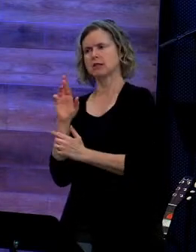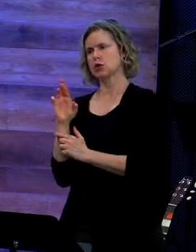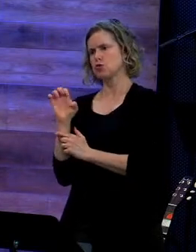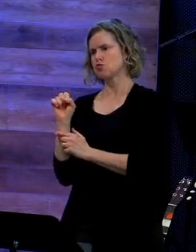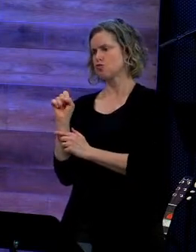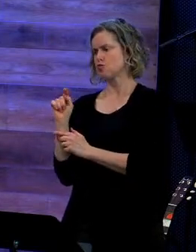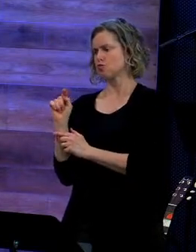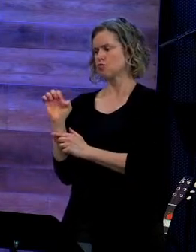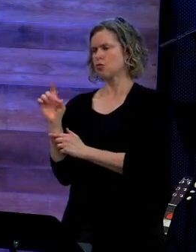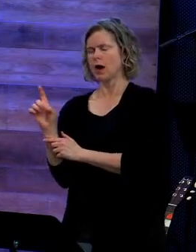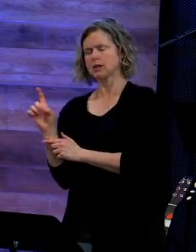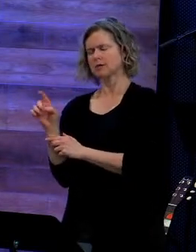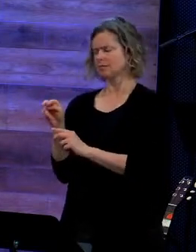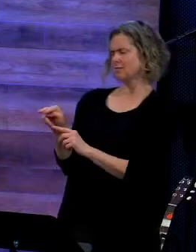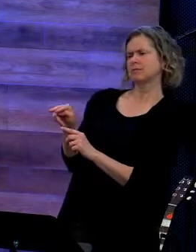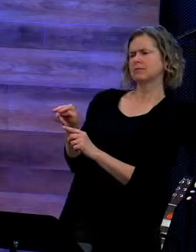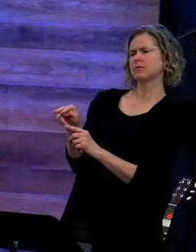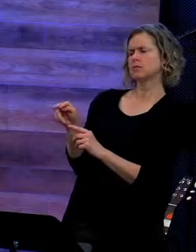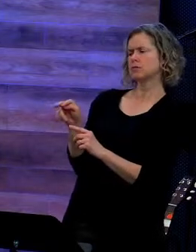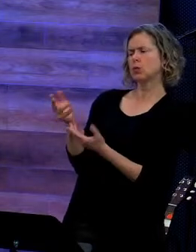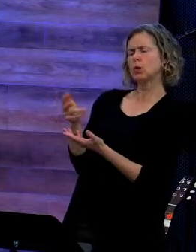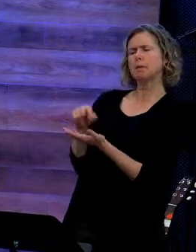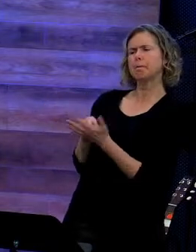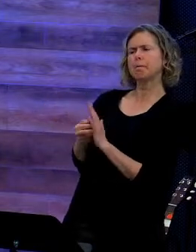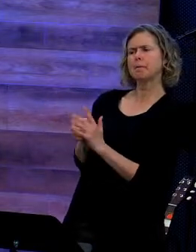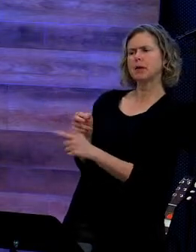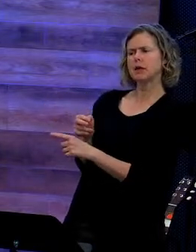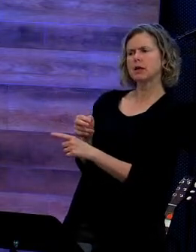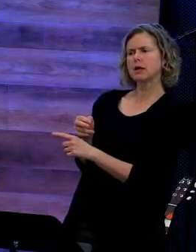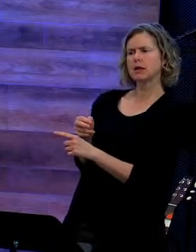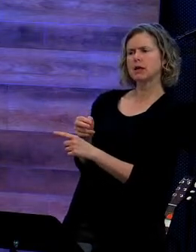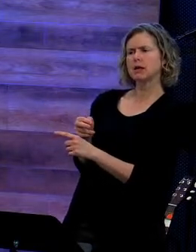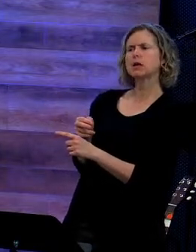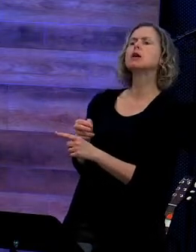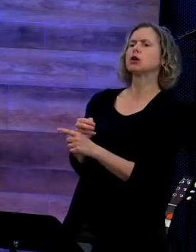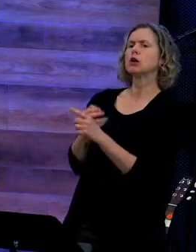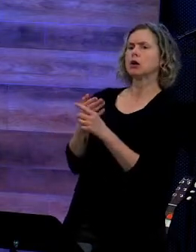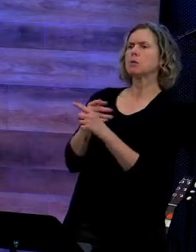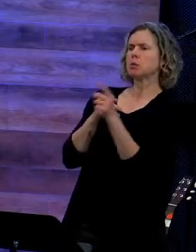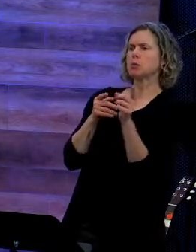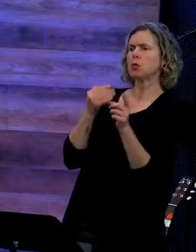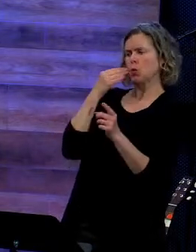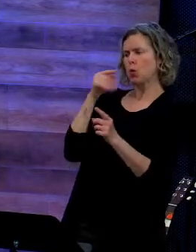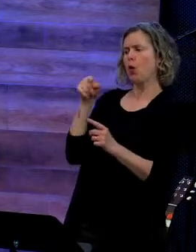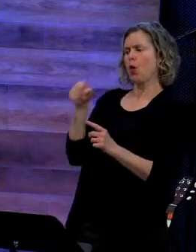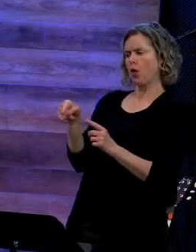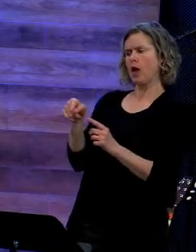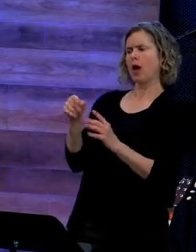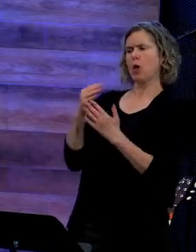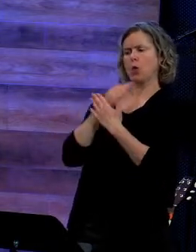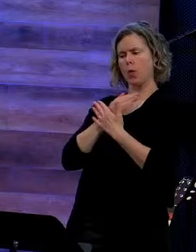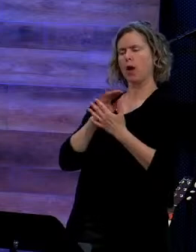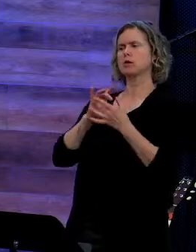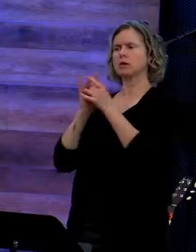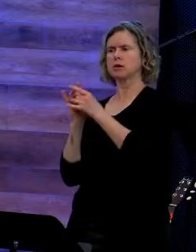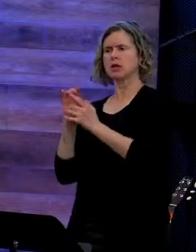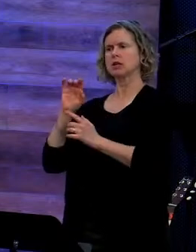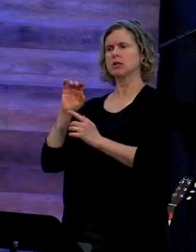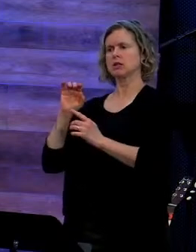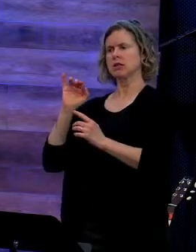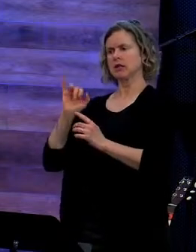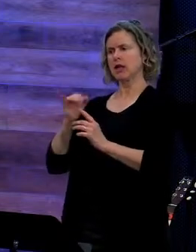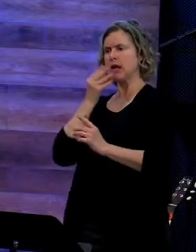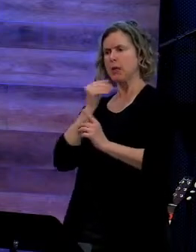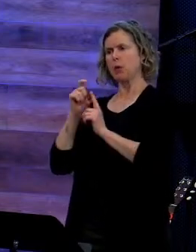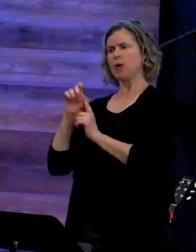actually a word that most of you, whether you're a Christian or not, probably know. It's the word Shabbat, as in Sabbath. The word literally